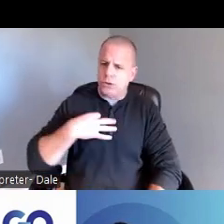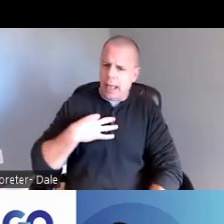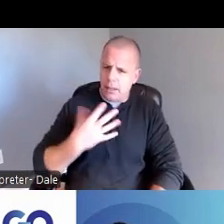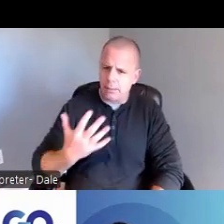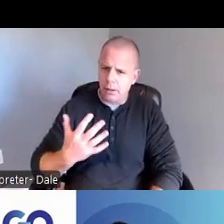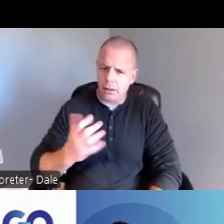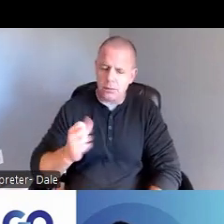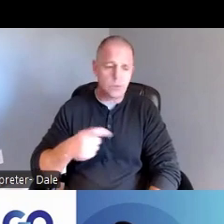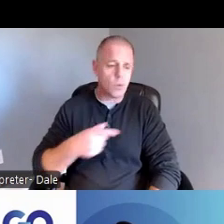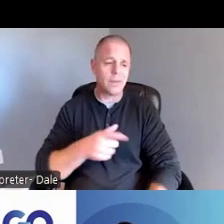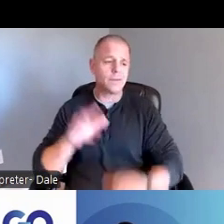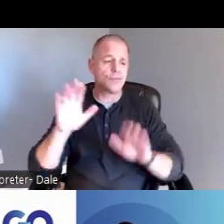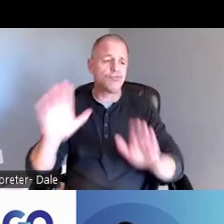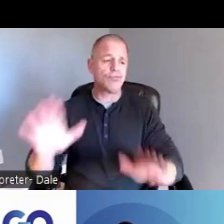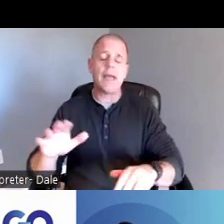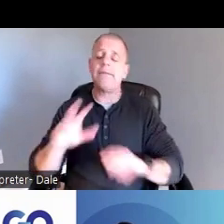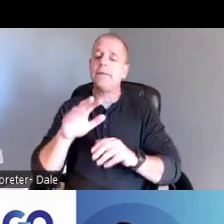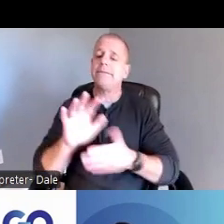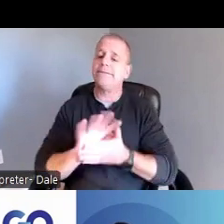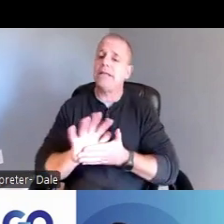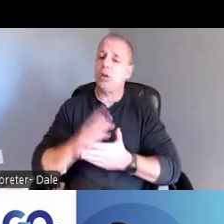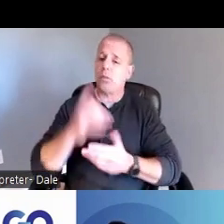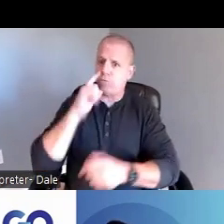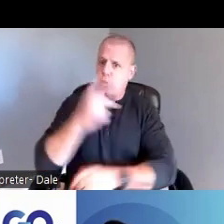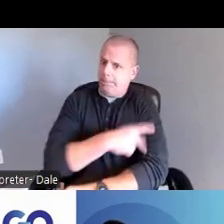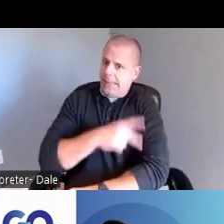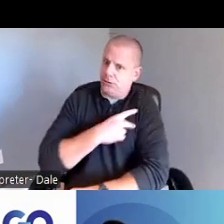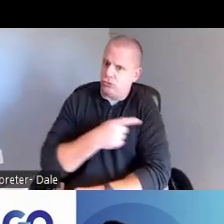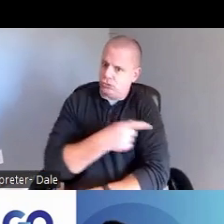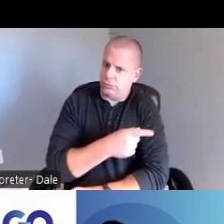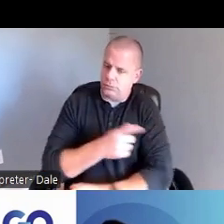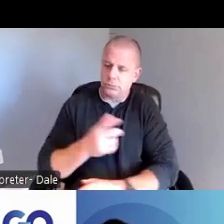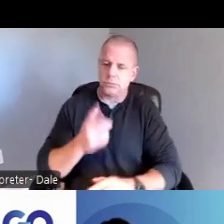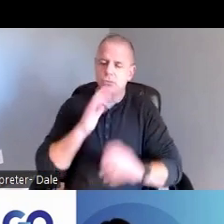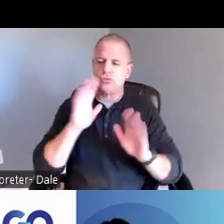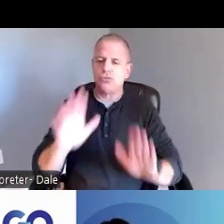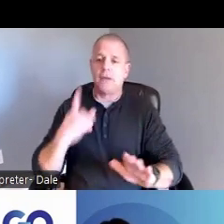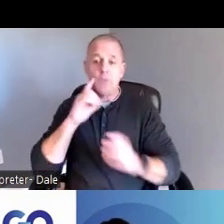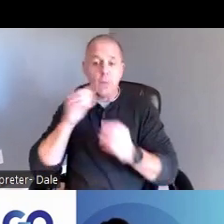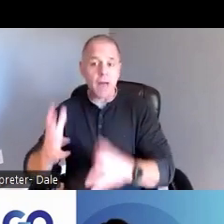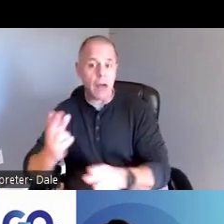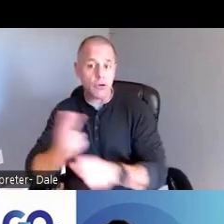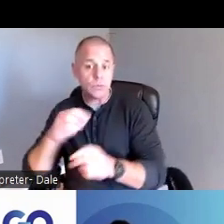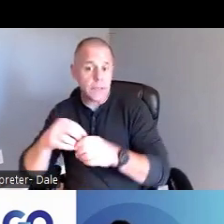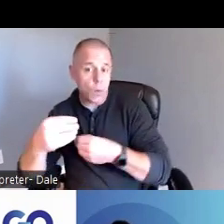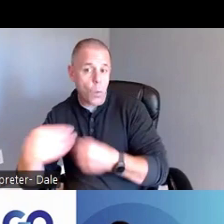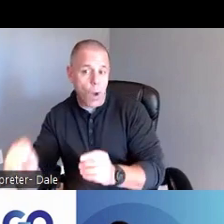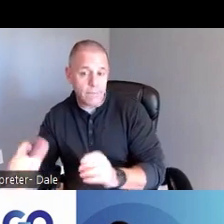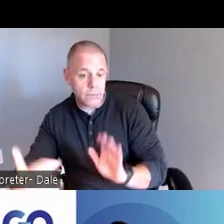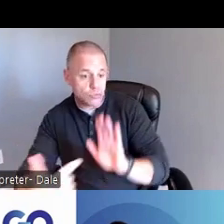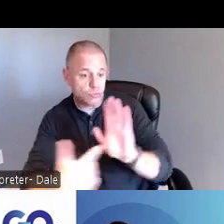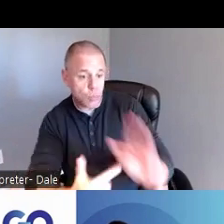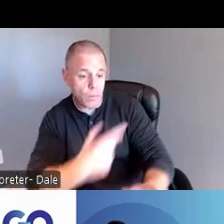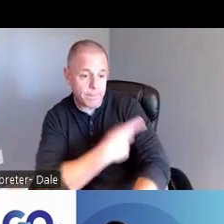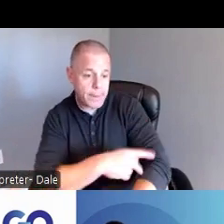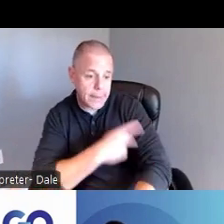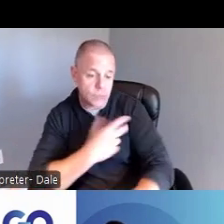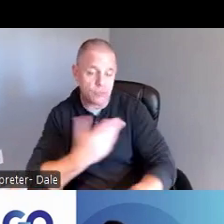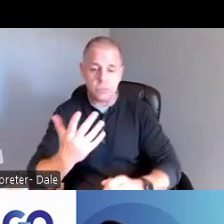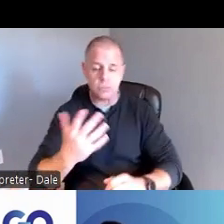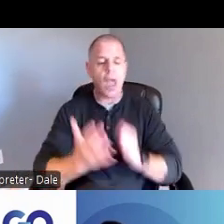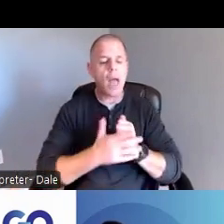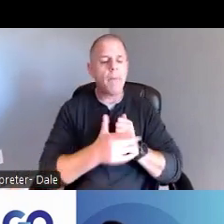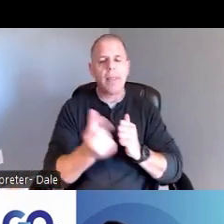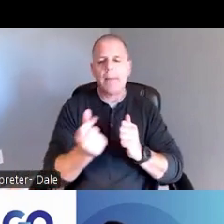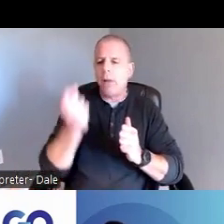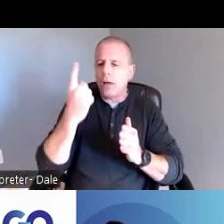great patient-facing video that is really great for providers to use in an office setting or clinic setting to really understand and